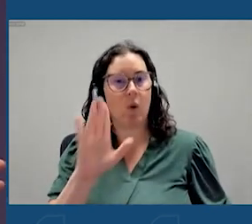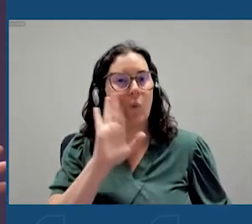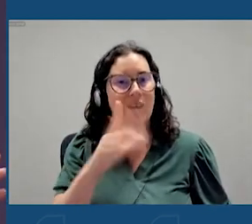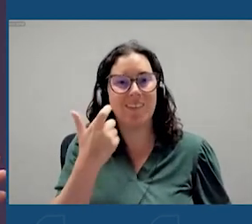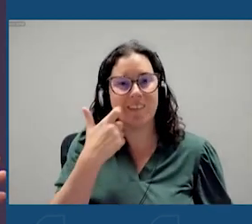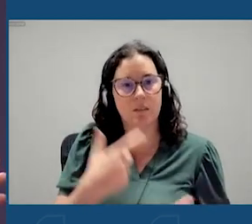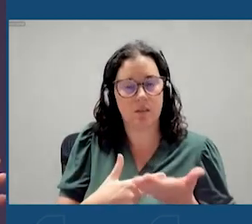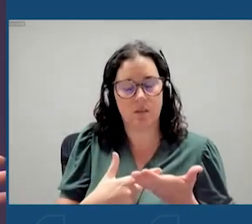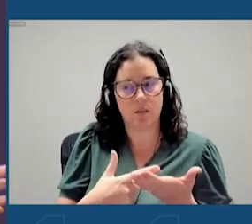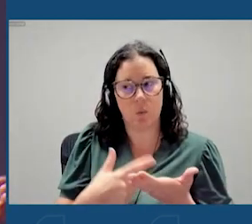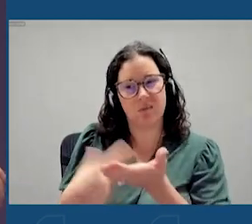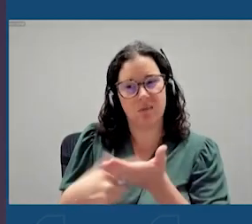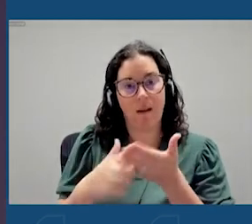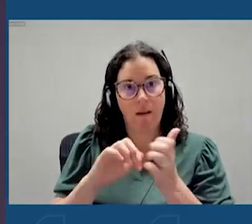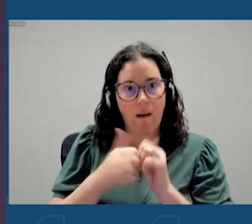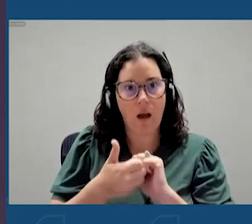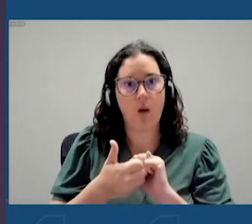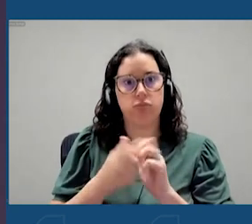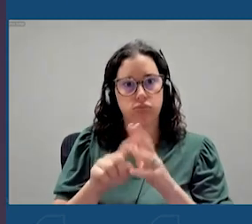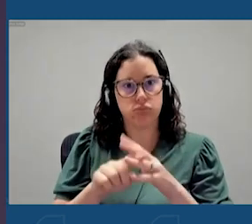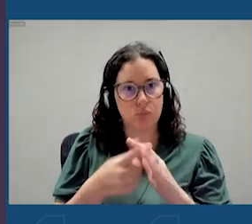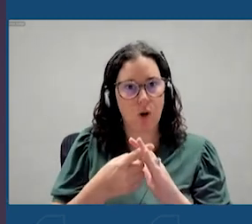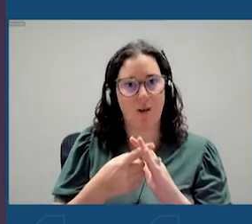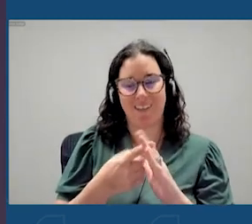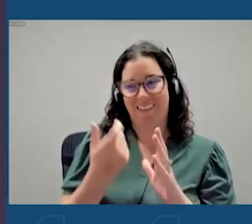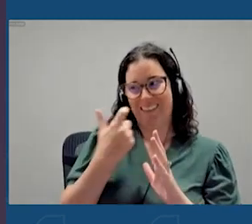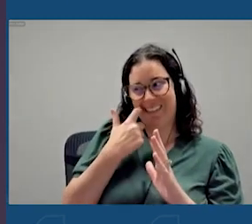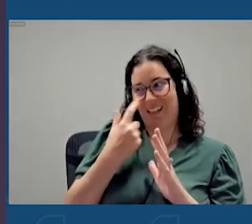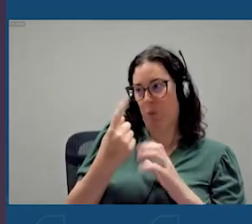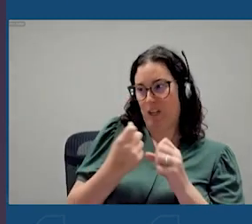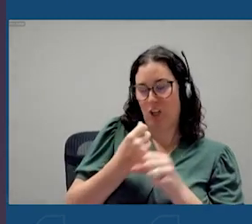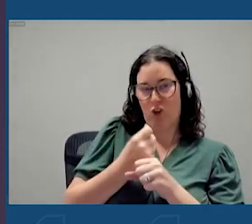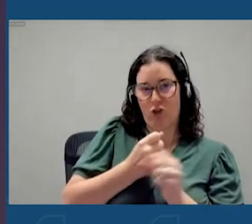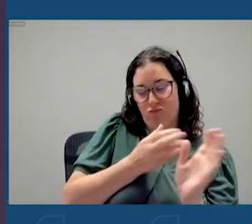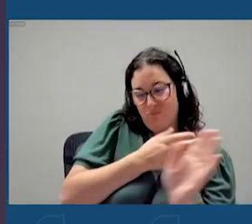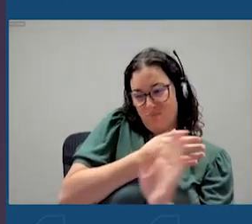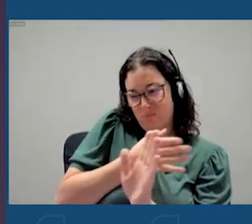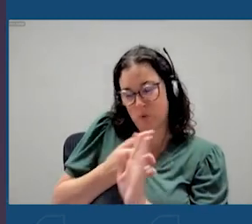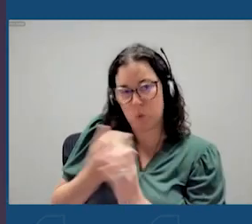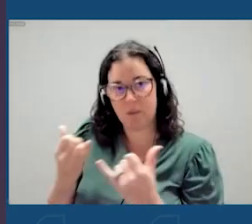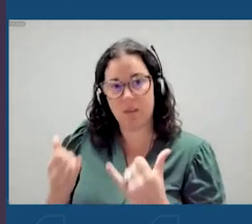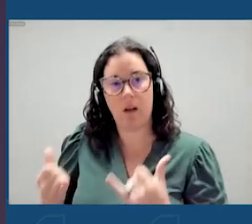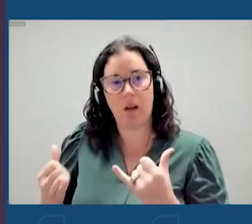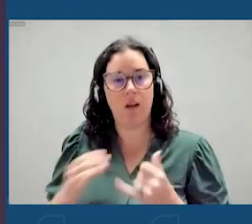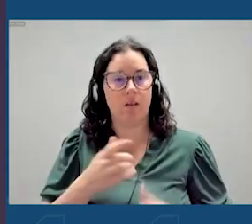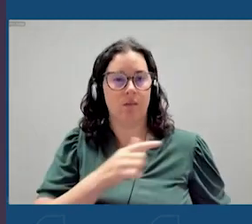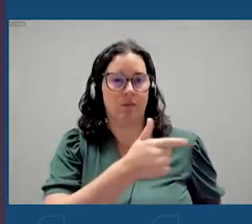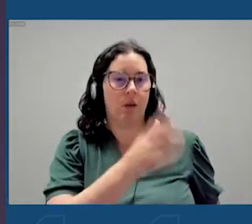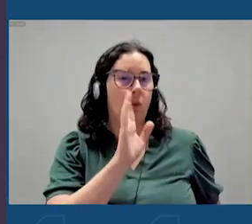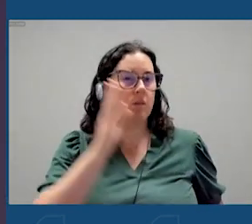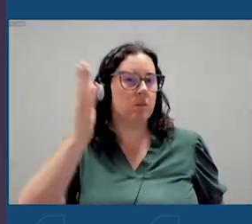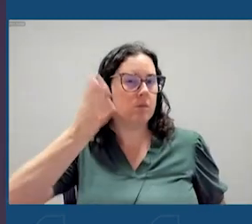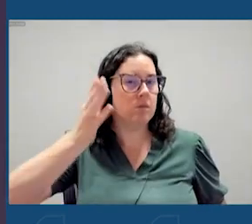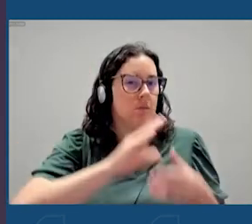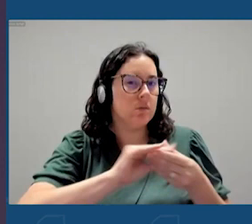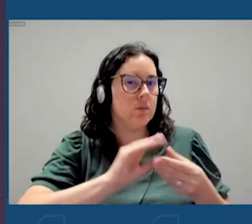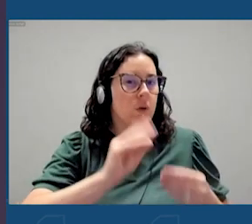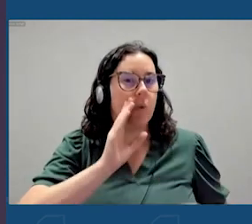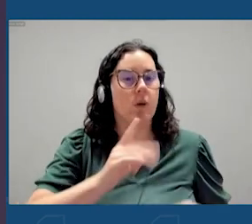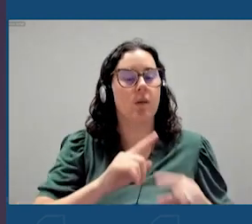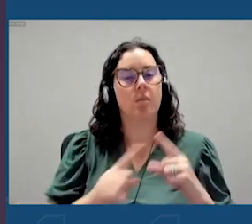less than a year ago, to where we are here today, but I'll let them speak in their own voices. But let's give them a round of applause for their leadership on these